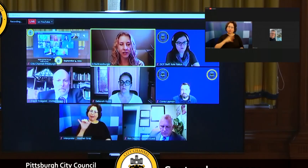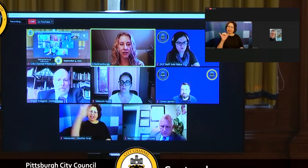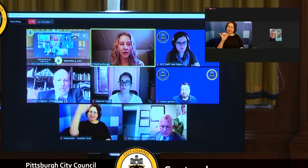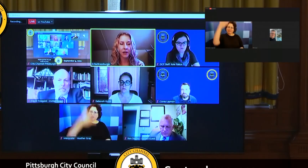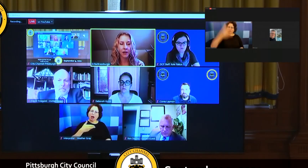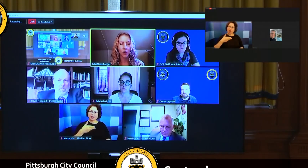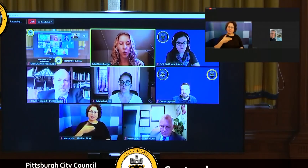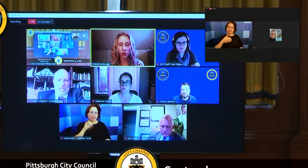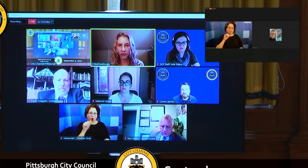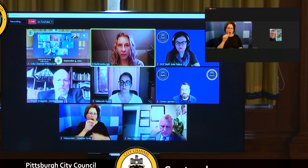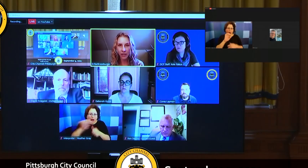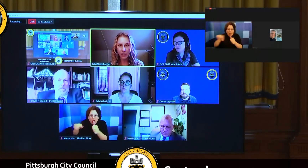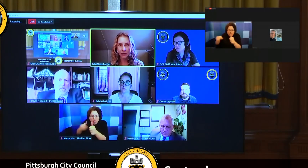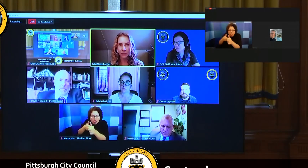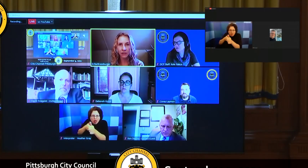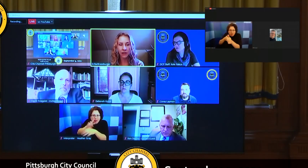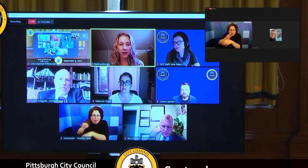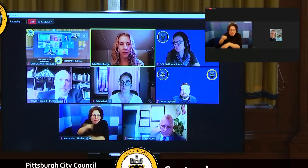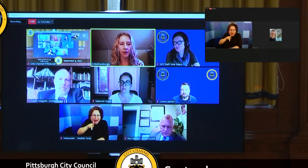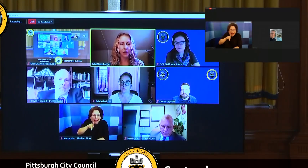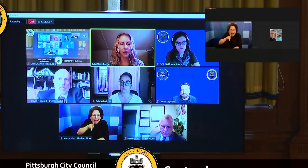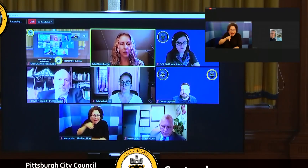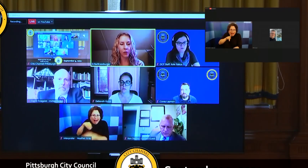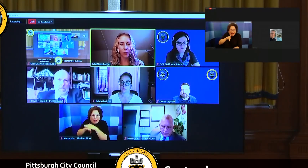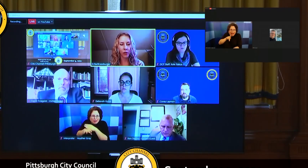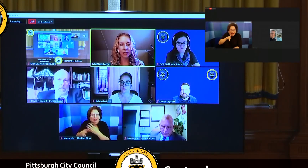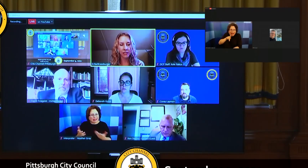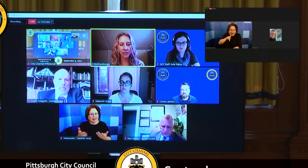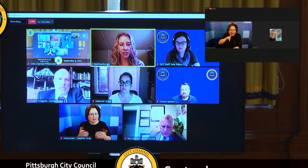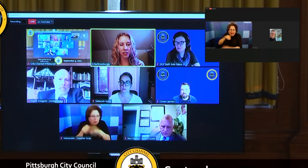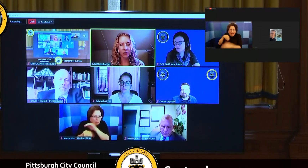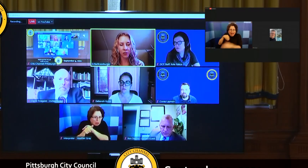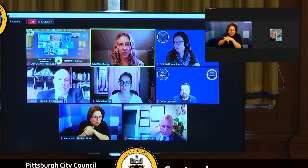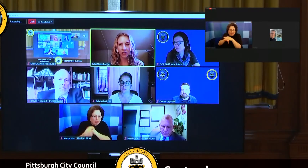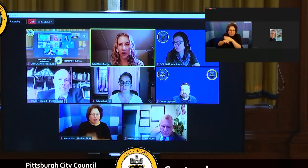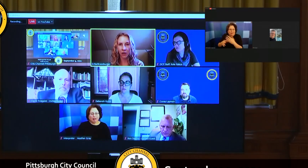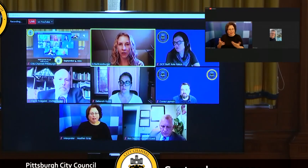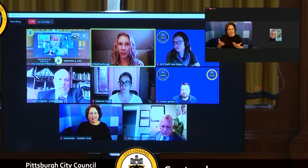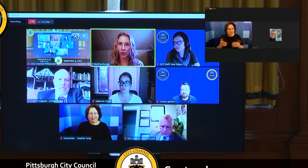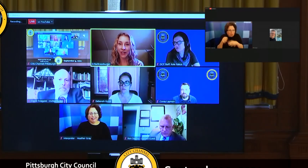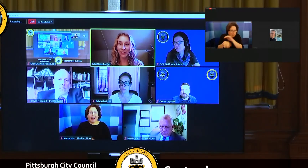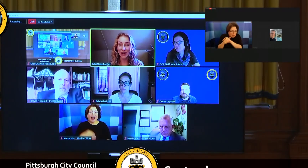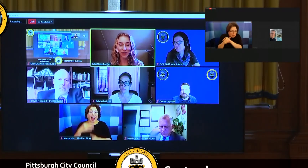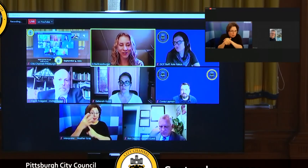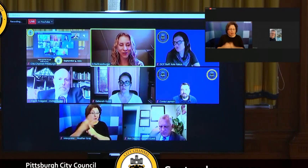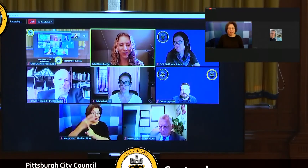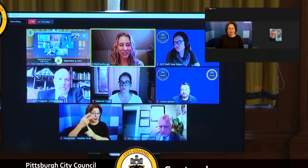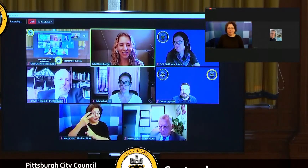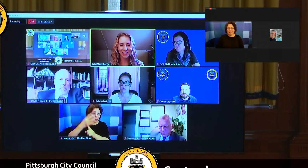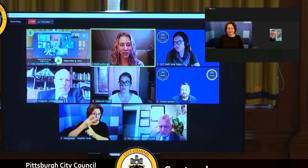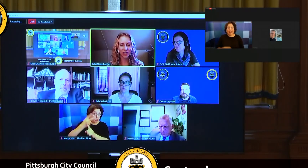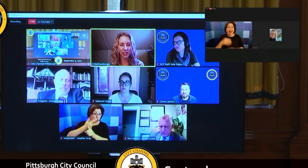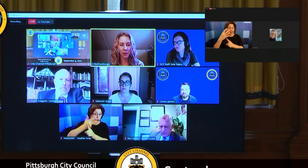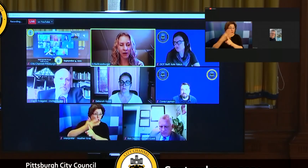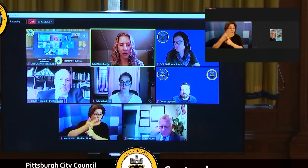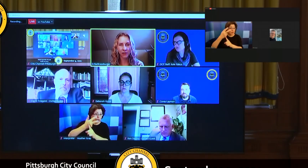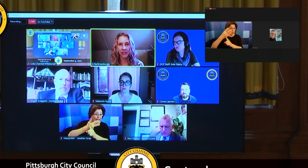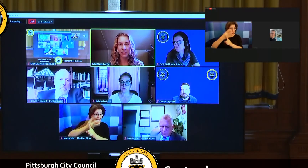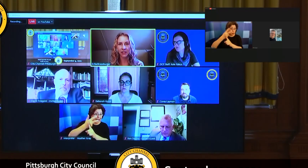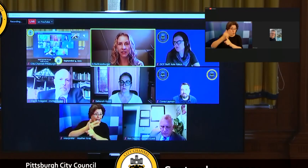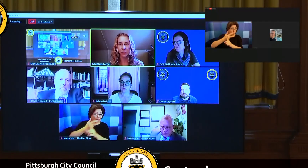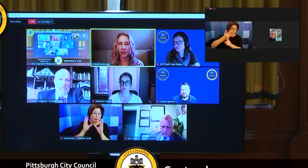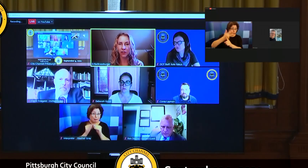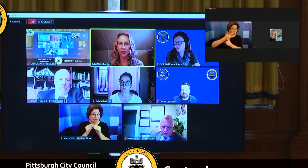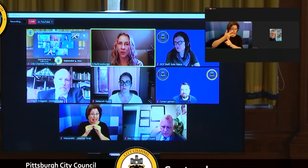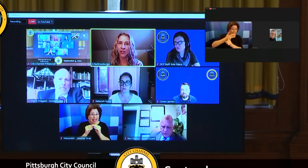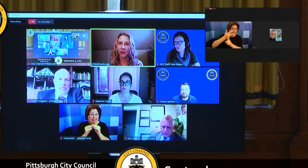entrance. Quarterly meetings with the organization, which is now called the Murray Hill Neighbors Organization, and my office and